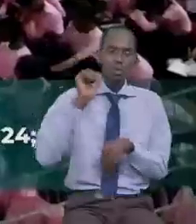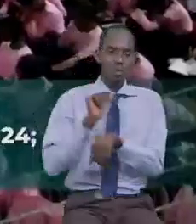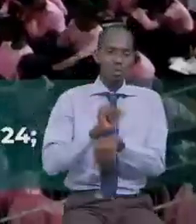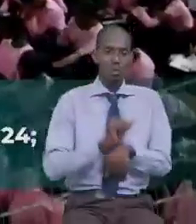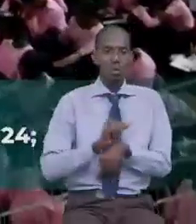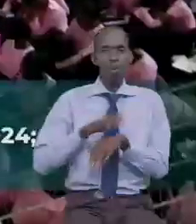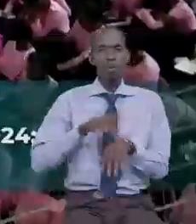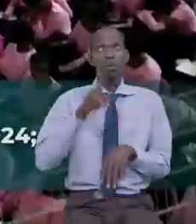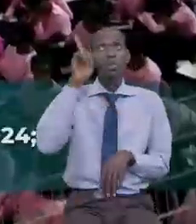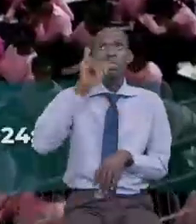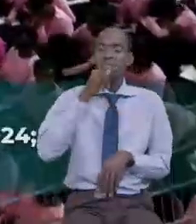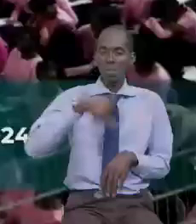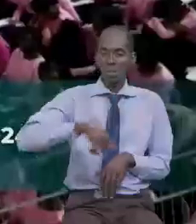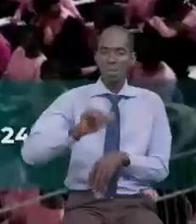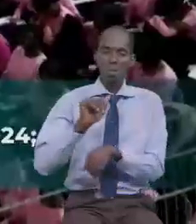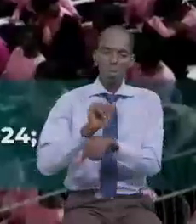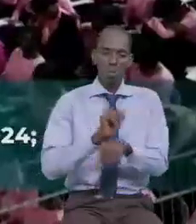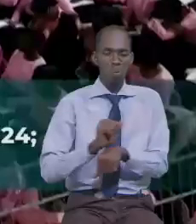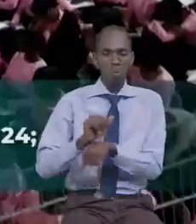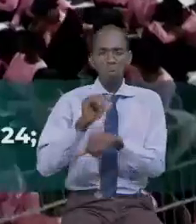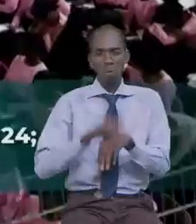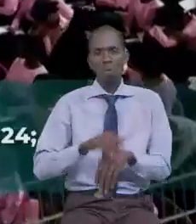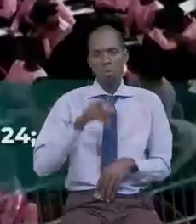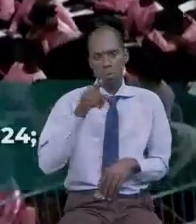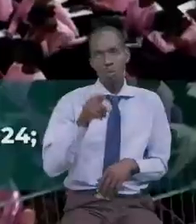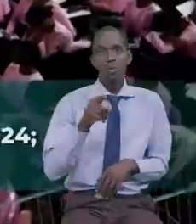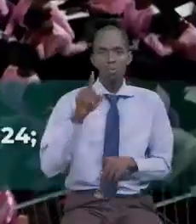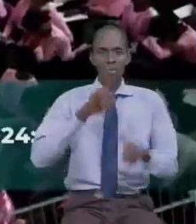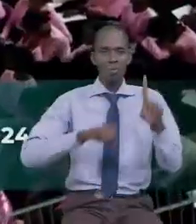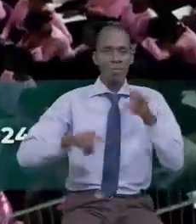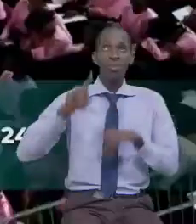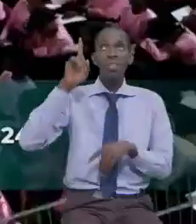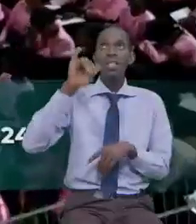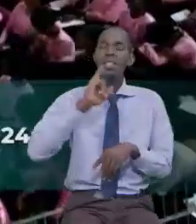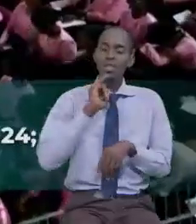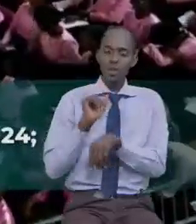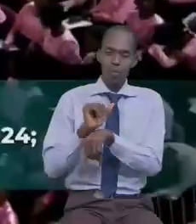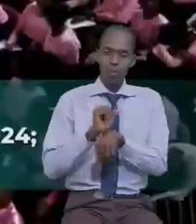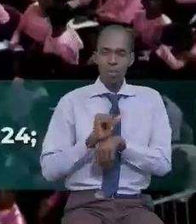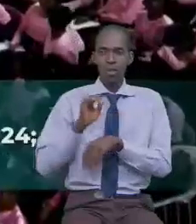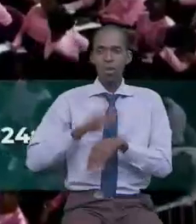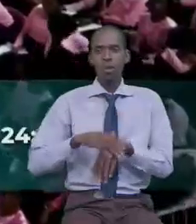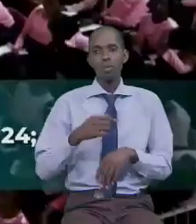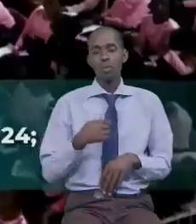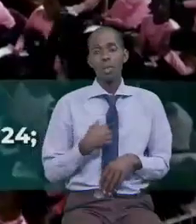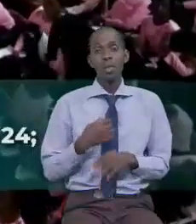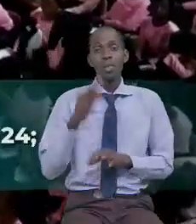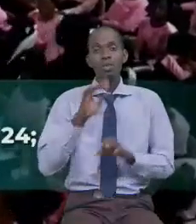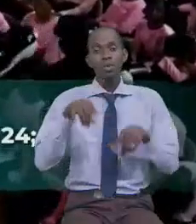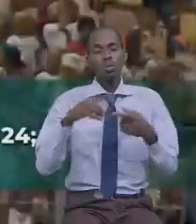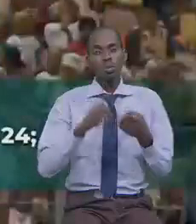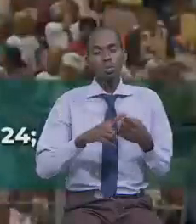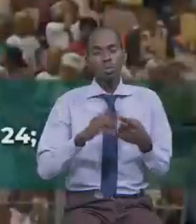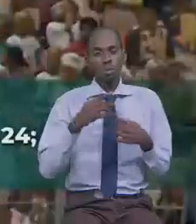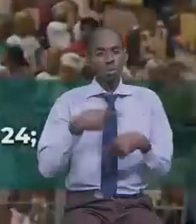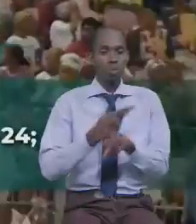you. He's working on me. You know, if you go to the factory